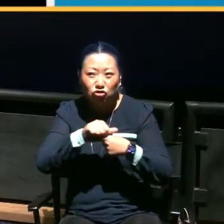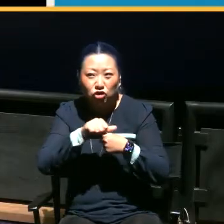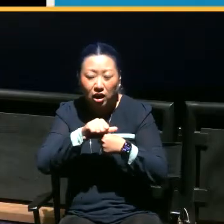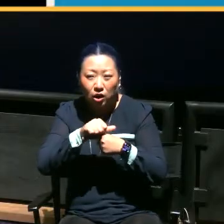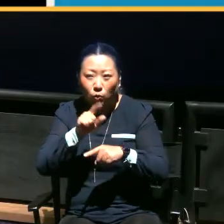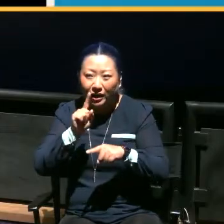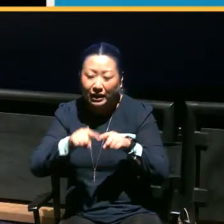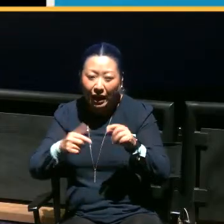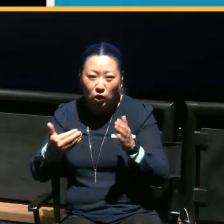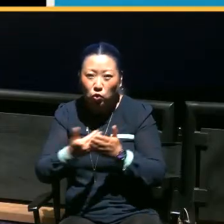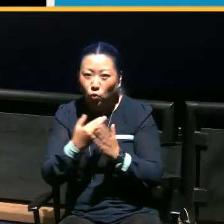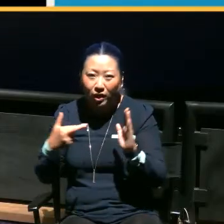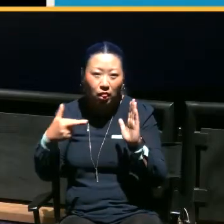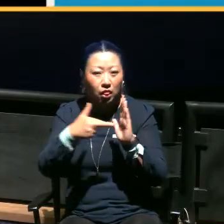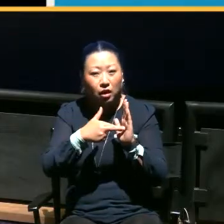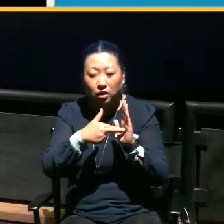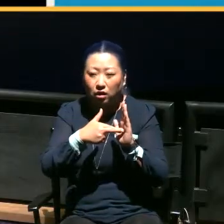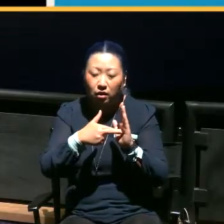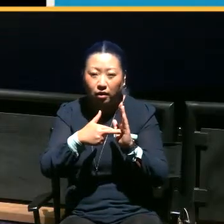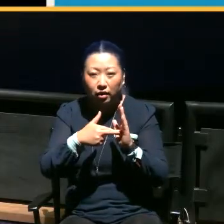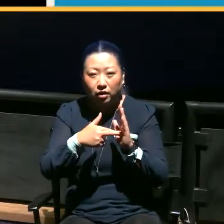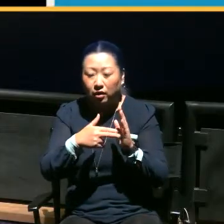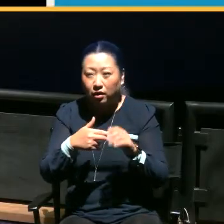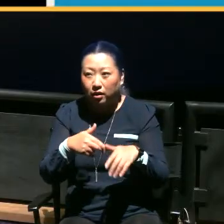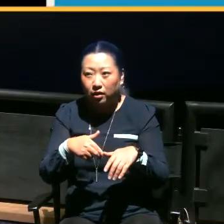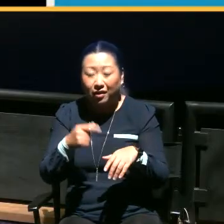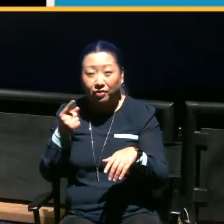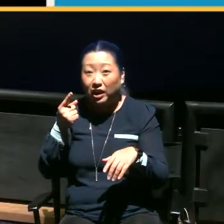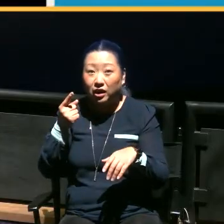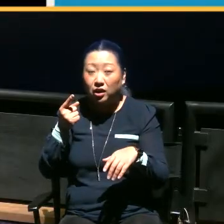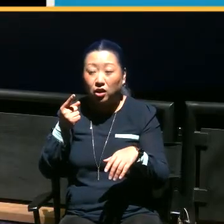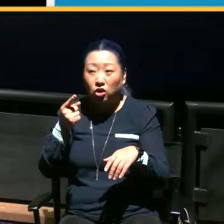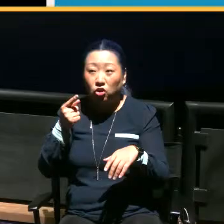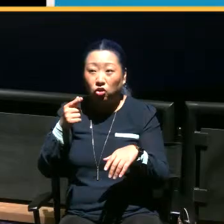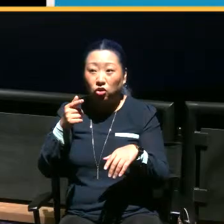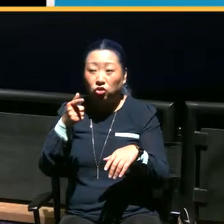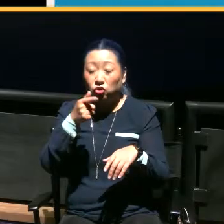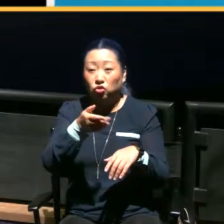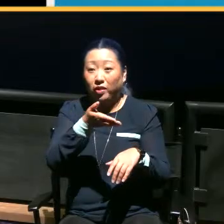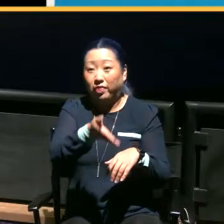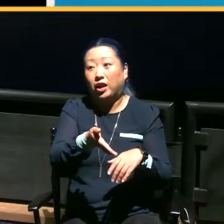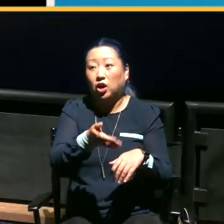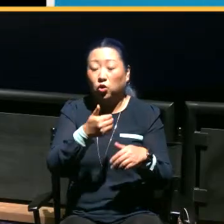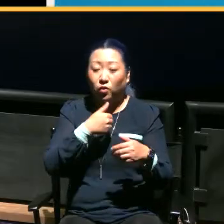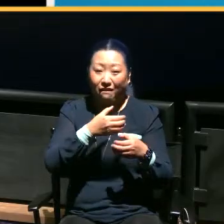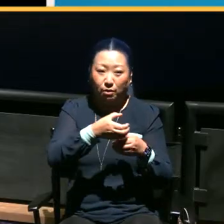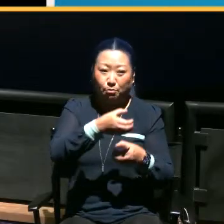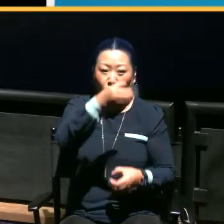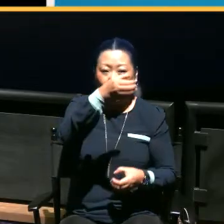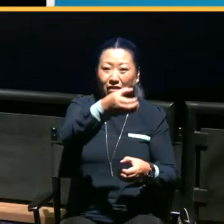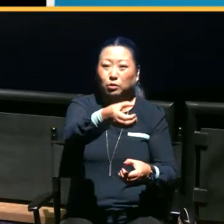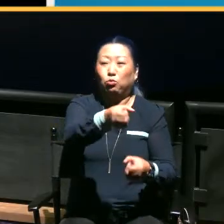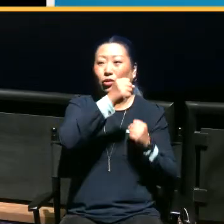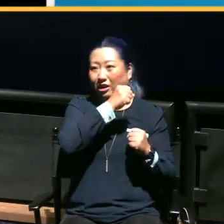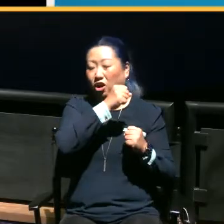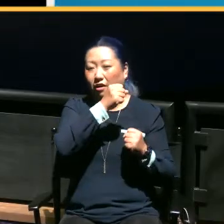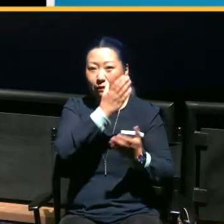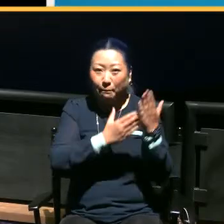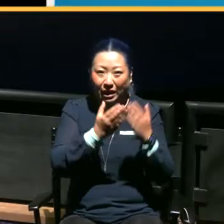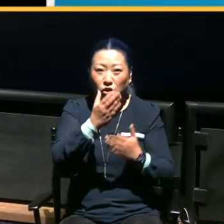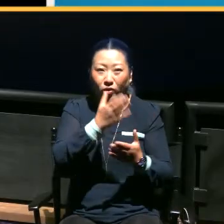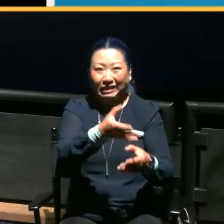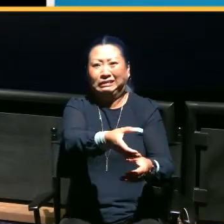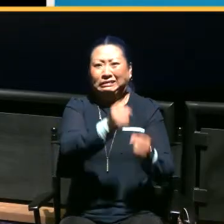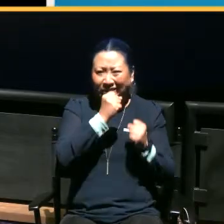RSUs in. It goes long. Then you're out there. You got a bar that you had to break off manually.